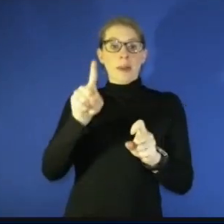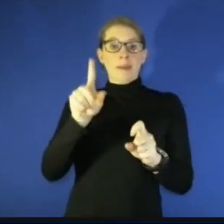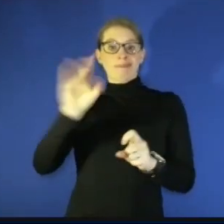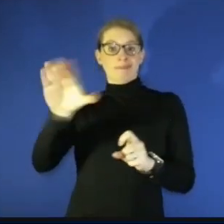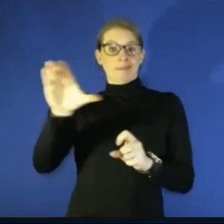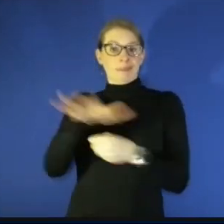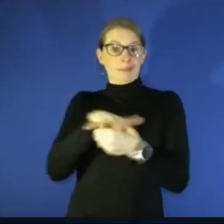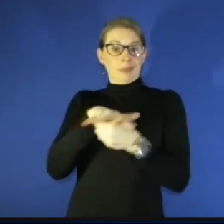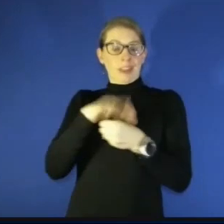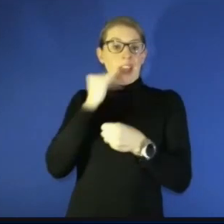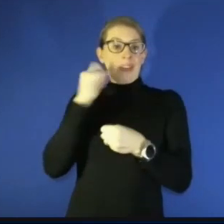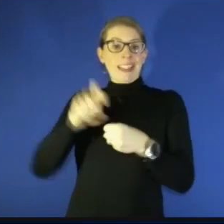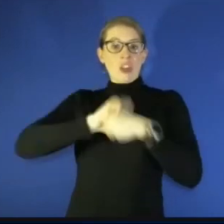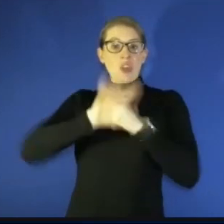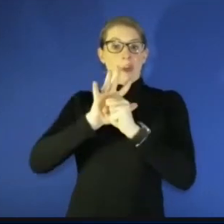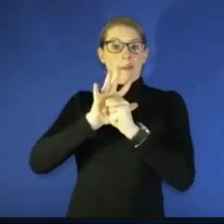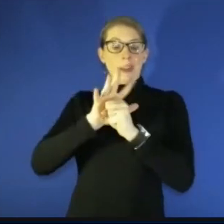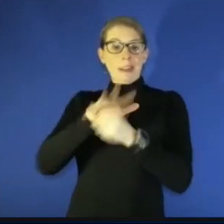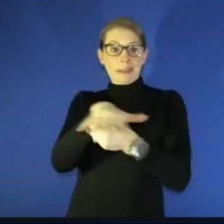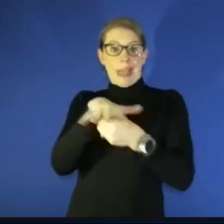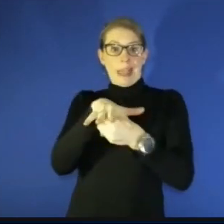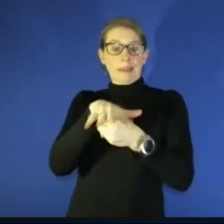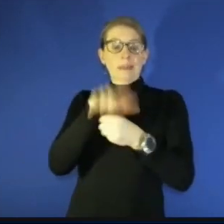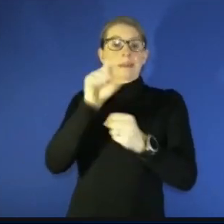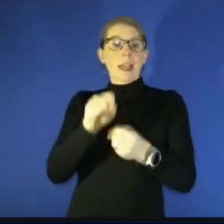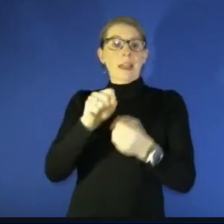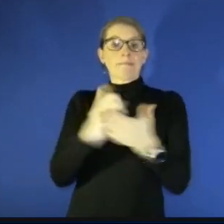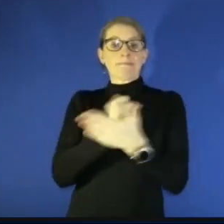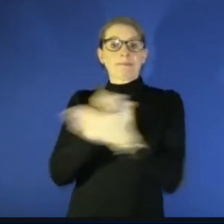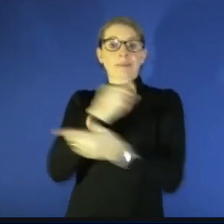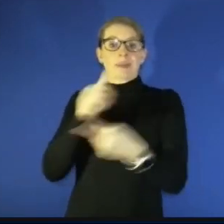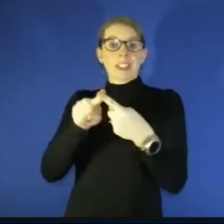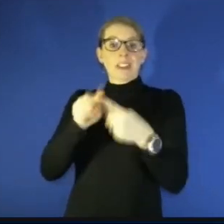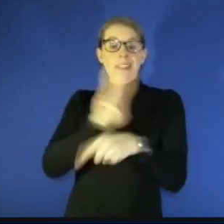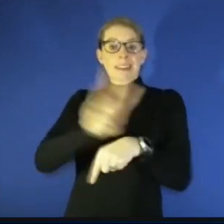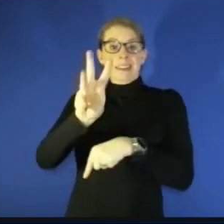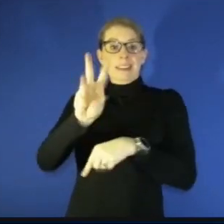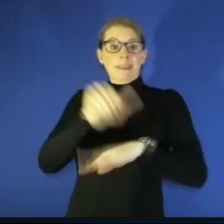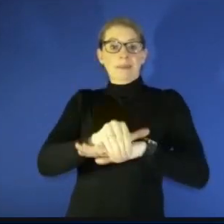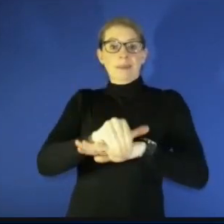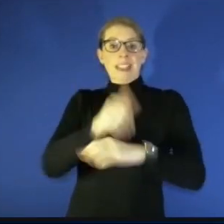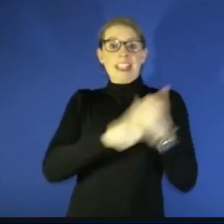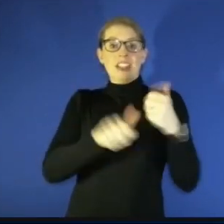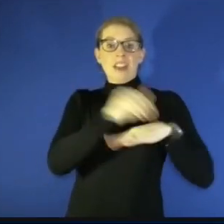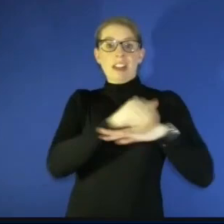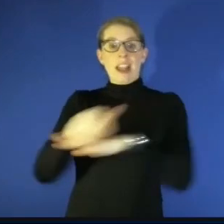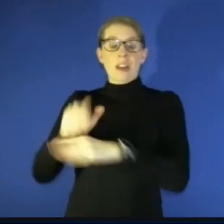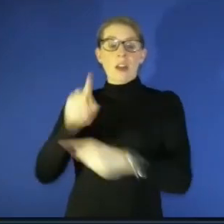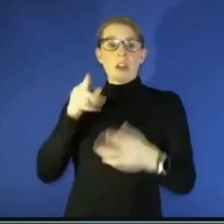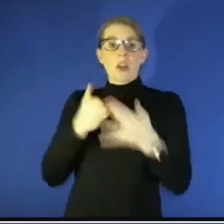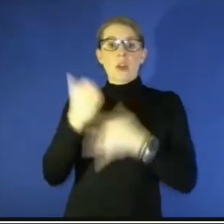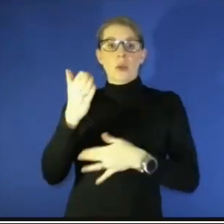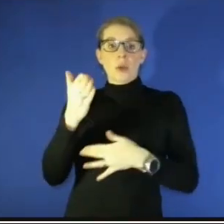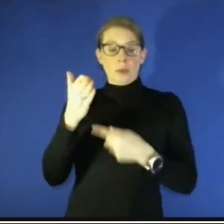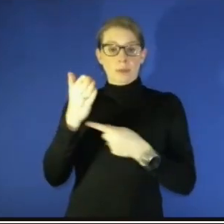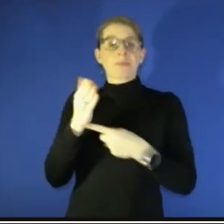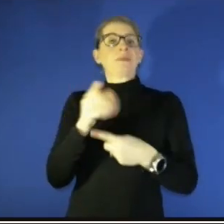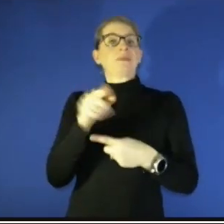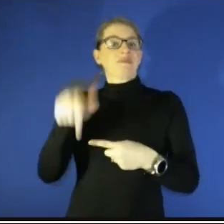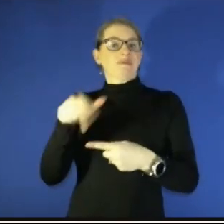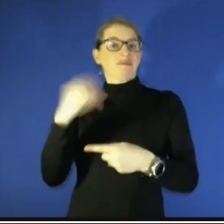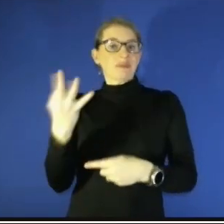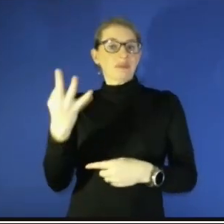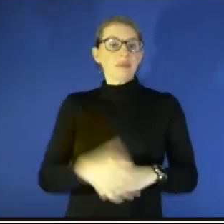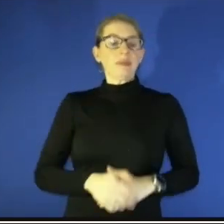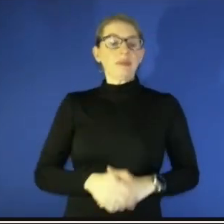get one till 6 o'clock each night through next Tuesday at the Bruce R. Watkins Center. The FDA has expanded the